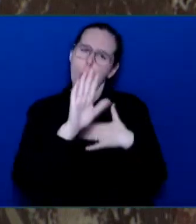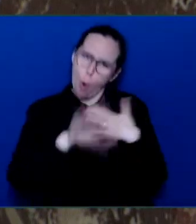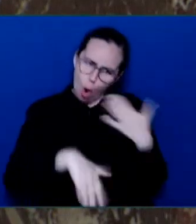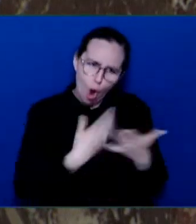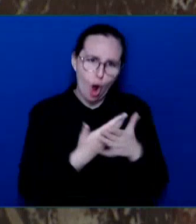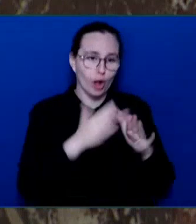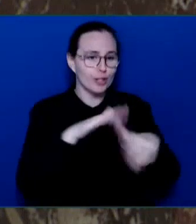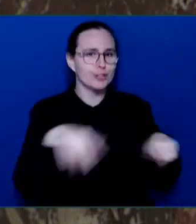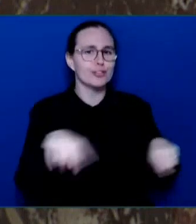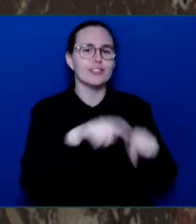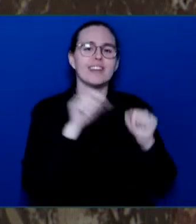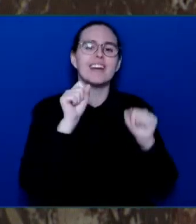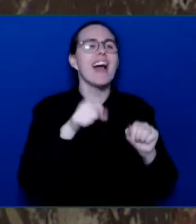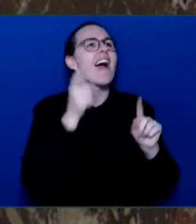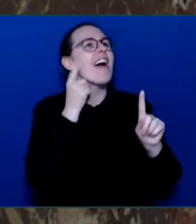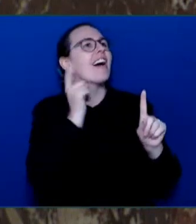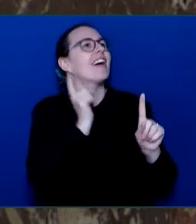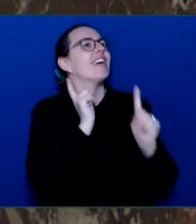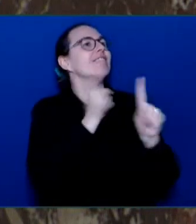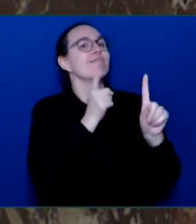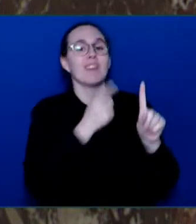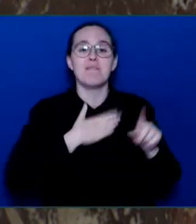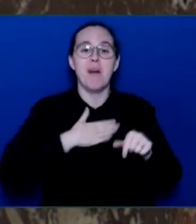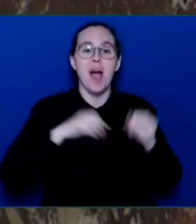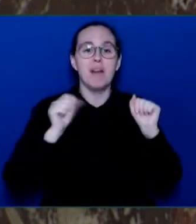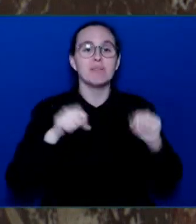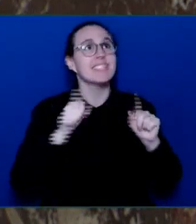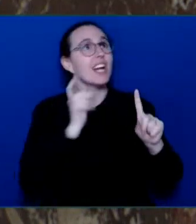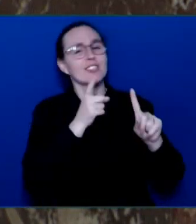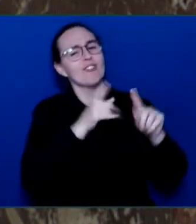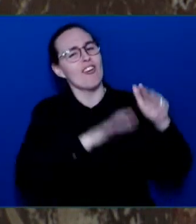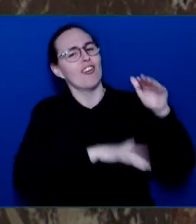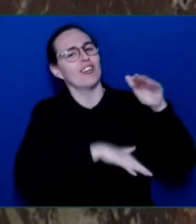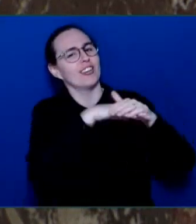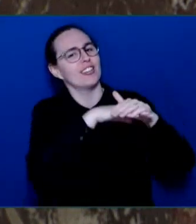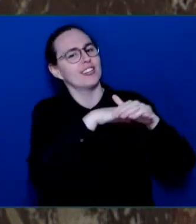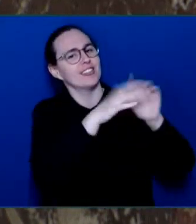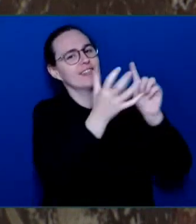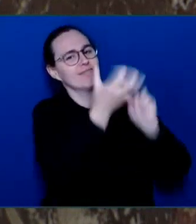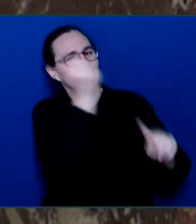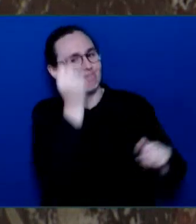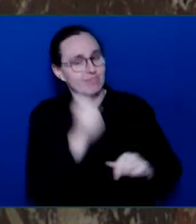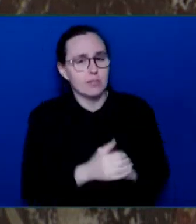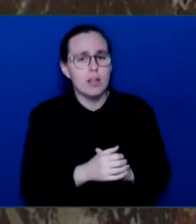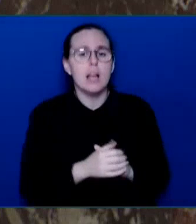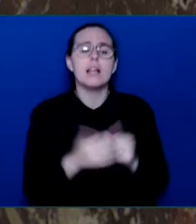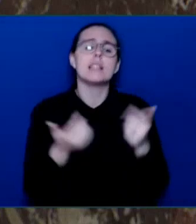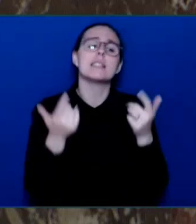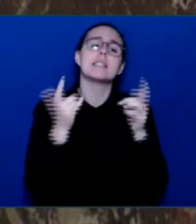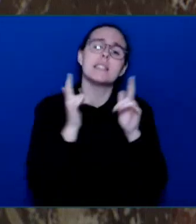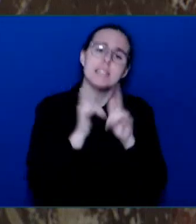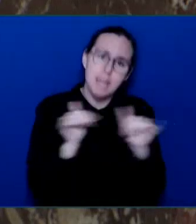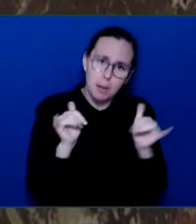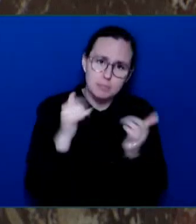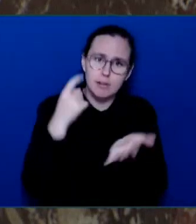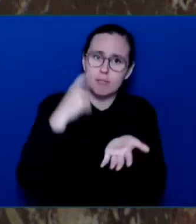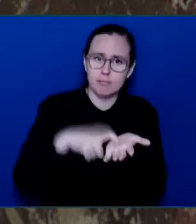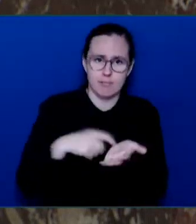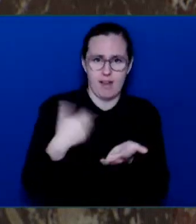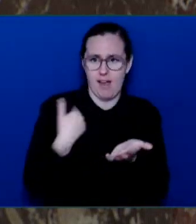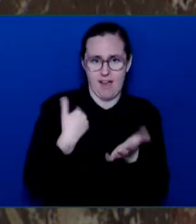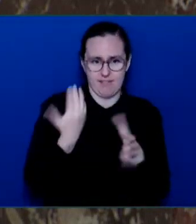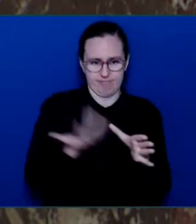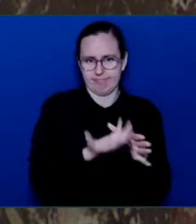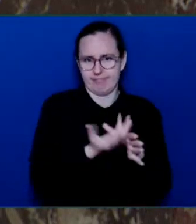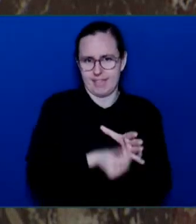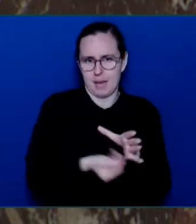we are aware of the gaps that are there, and that's why my ministry, myself, we are having conversations with